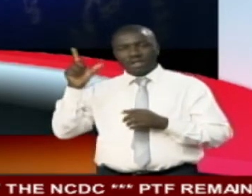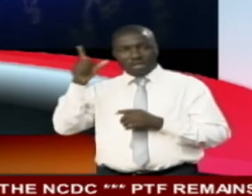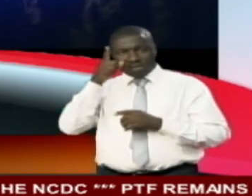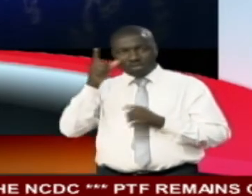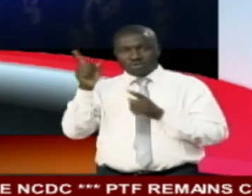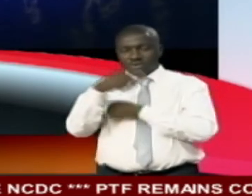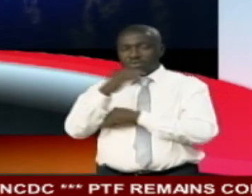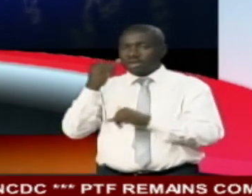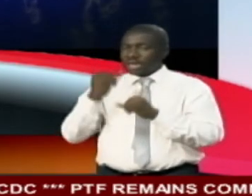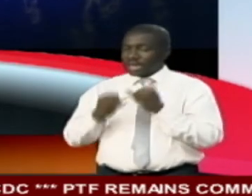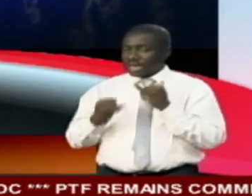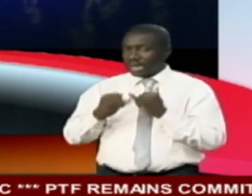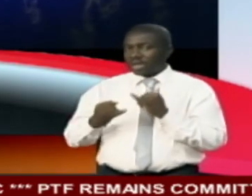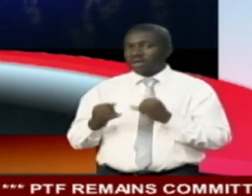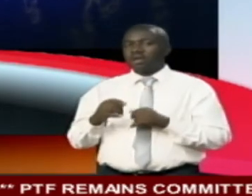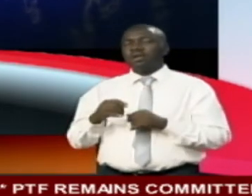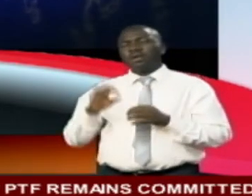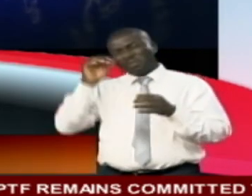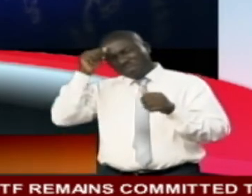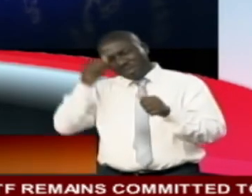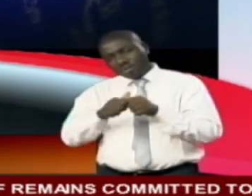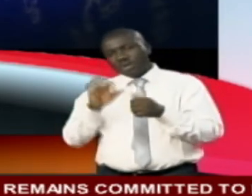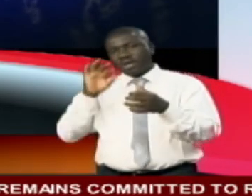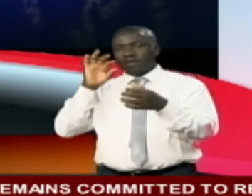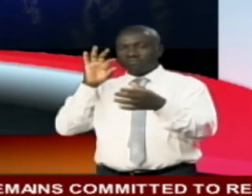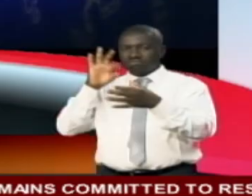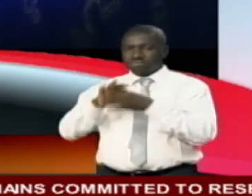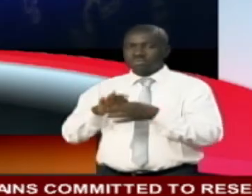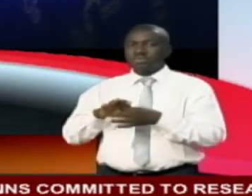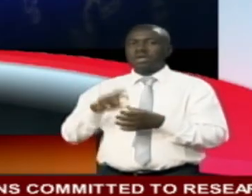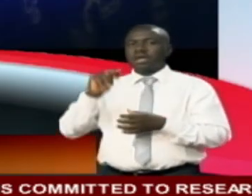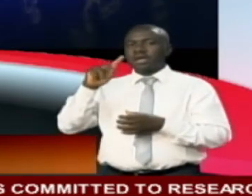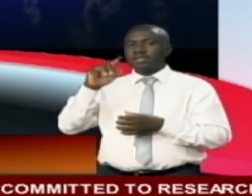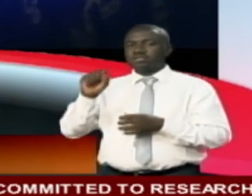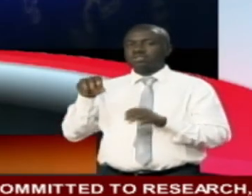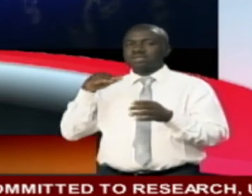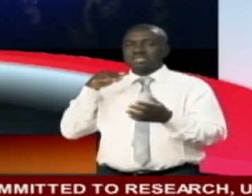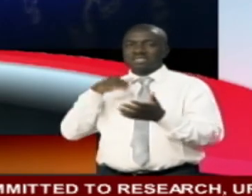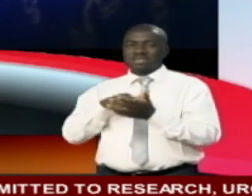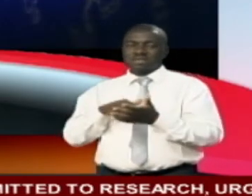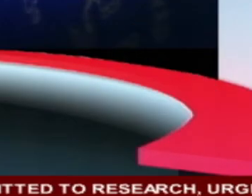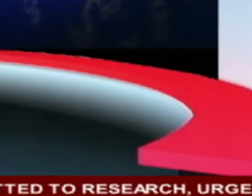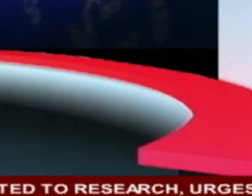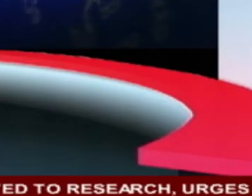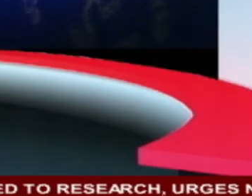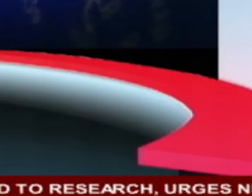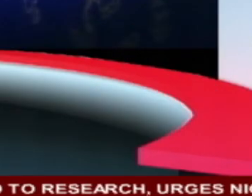Remember to connect with NTA and stand against rape and rapists.